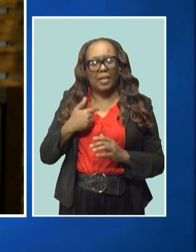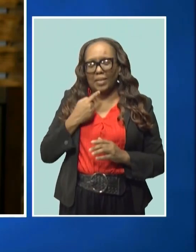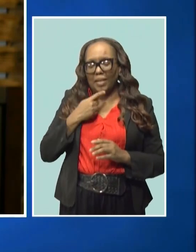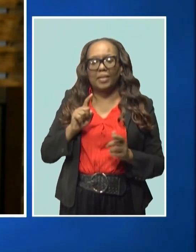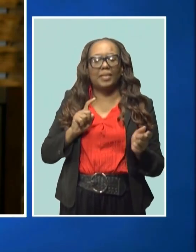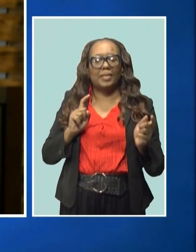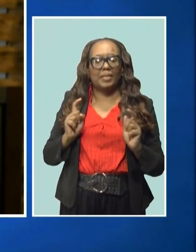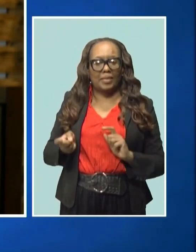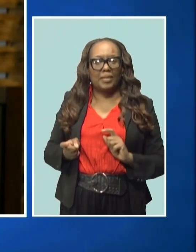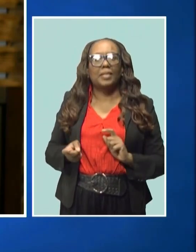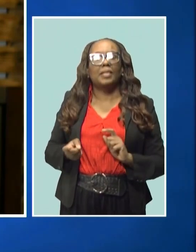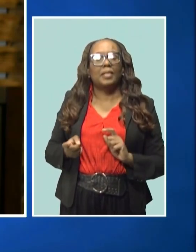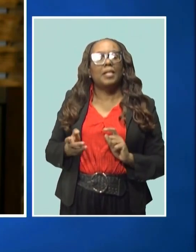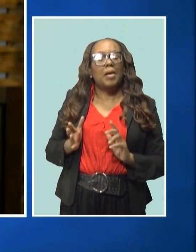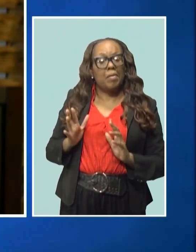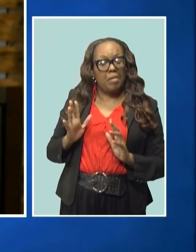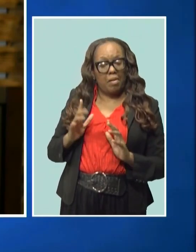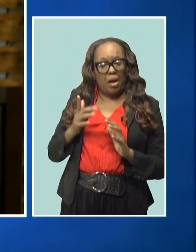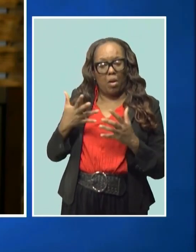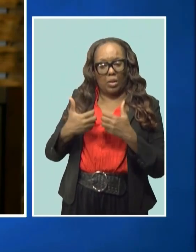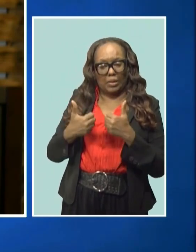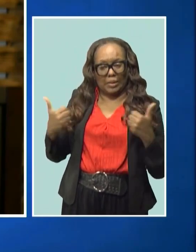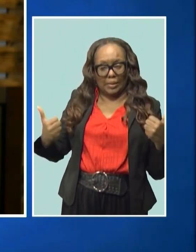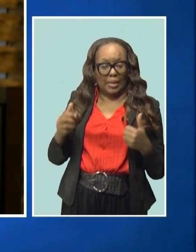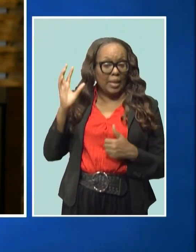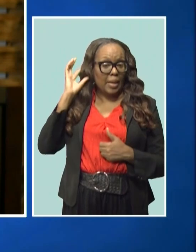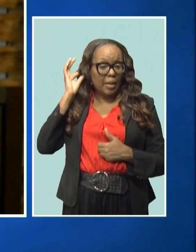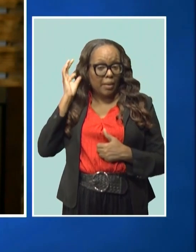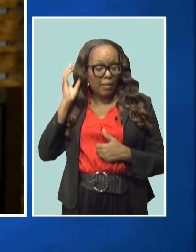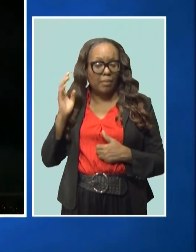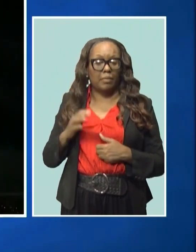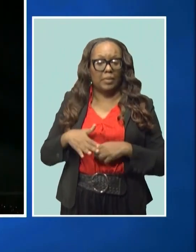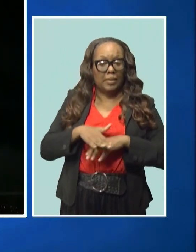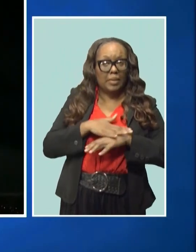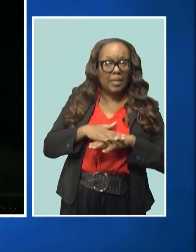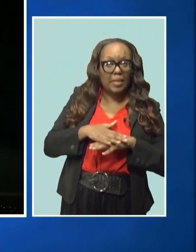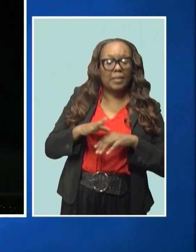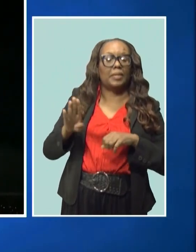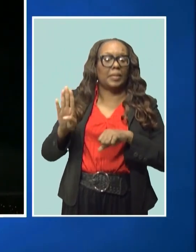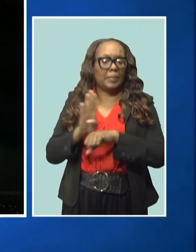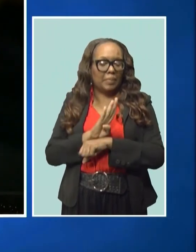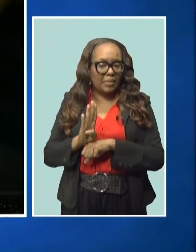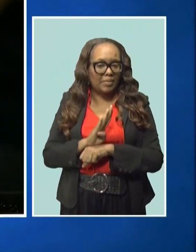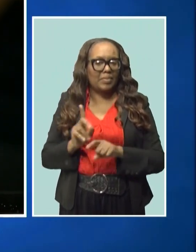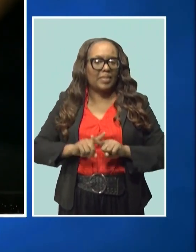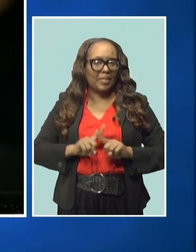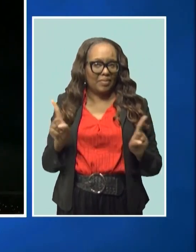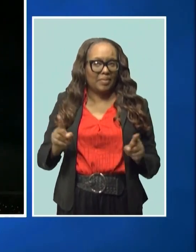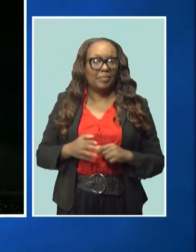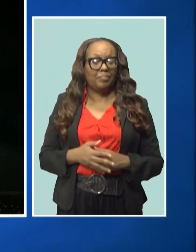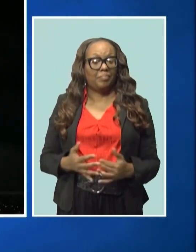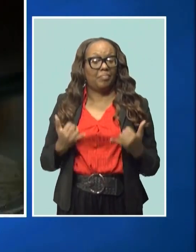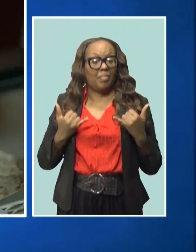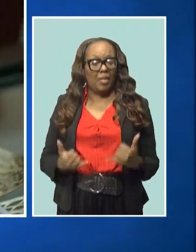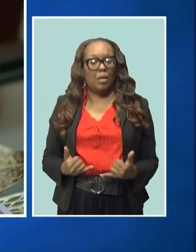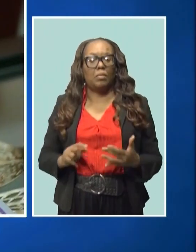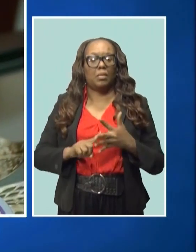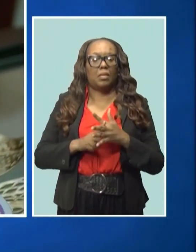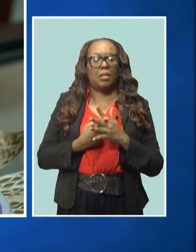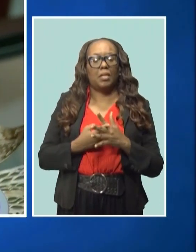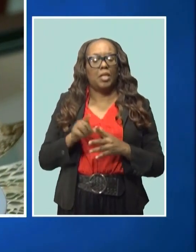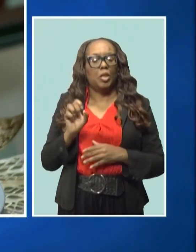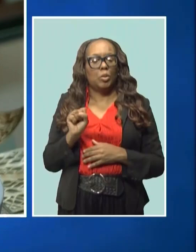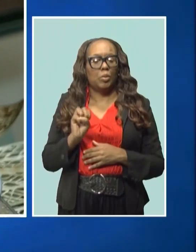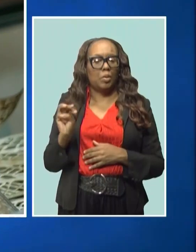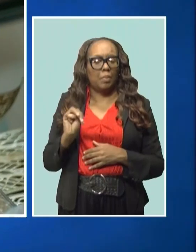just separate the skincare from the hair business. Short reels and rebuilding her social media pages are